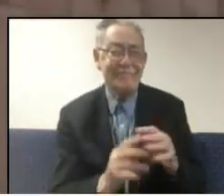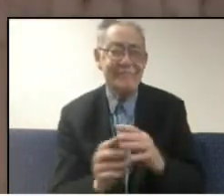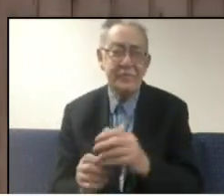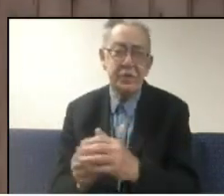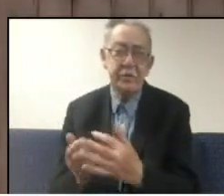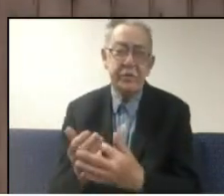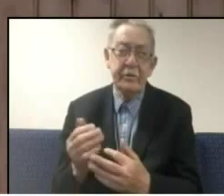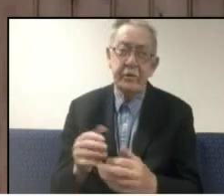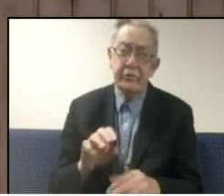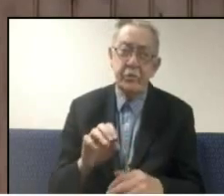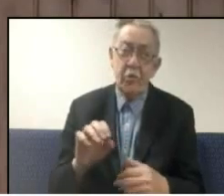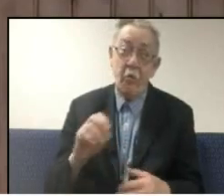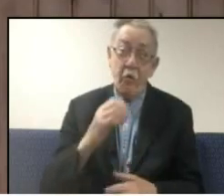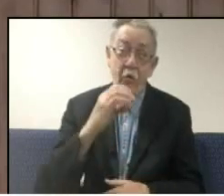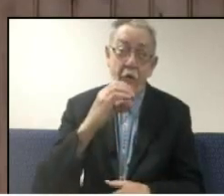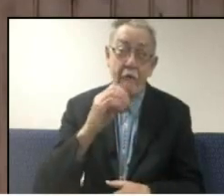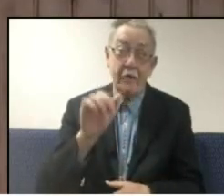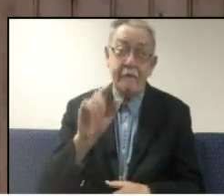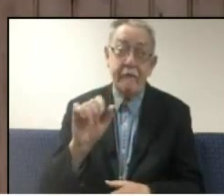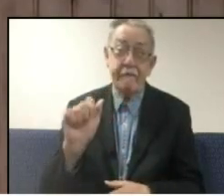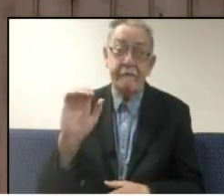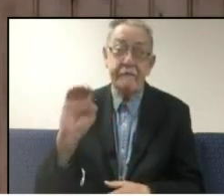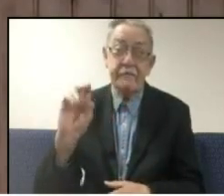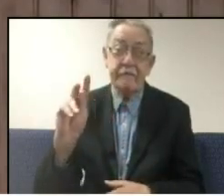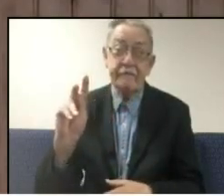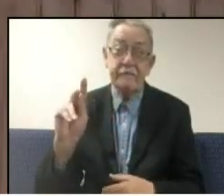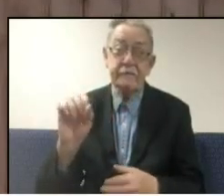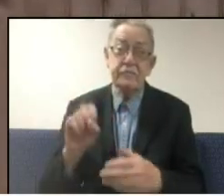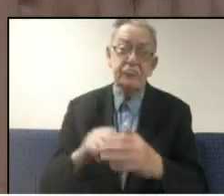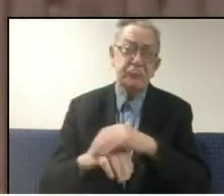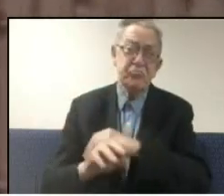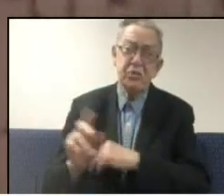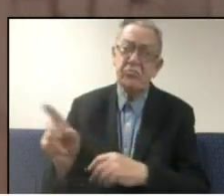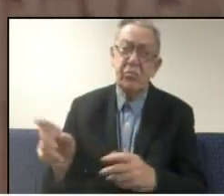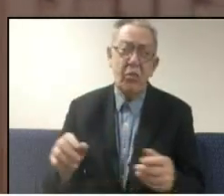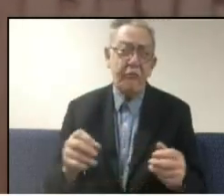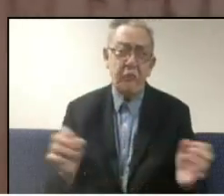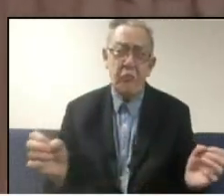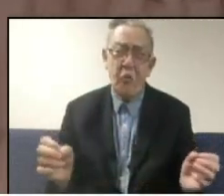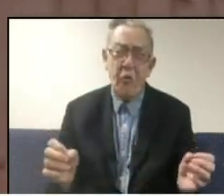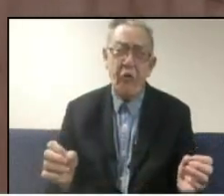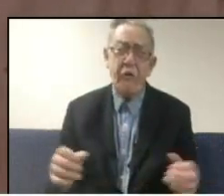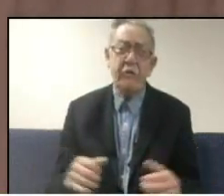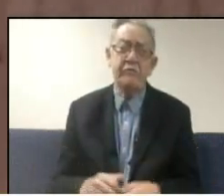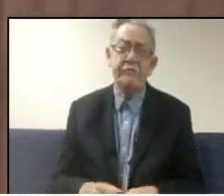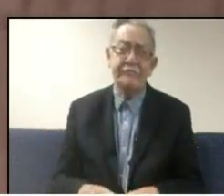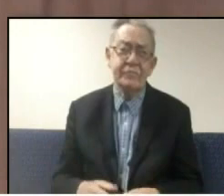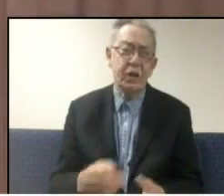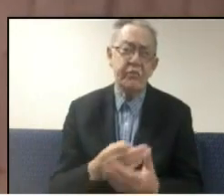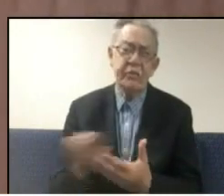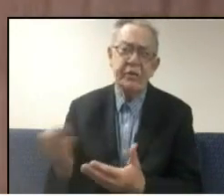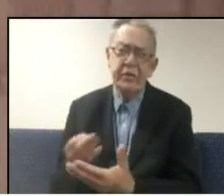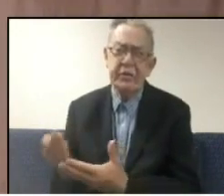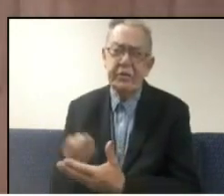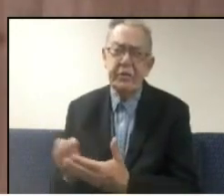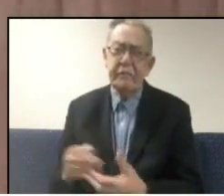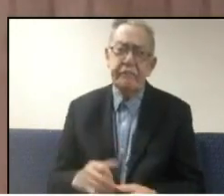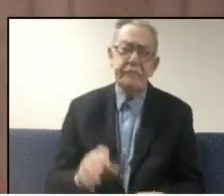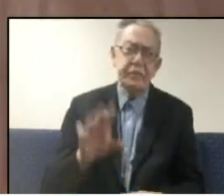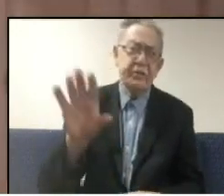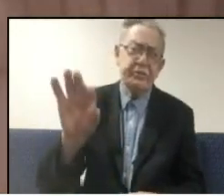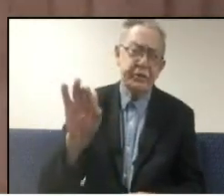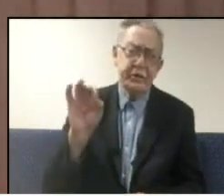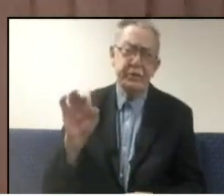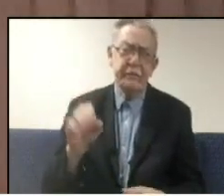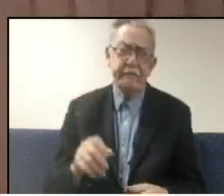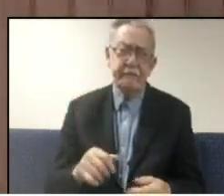You may think, well, I've gone the other way. I've made these failures. I've chosen the secular life, or I've had